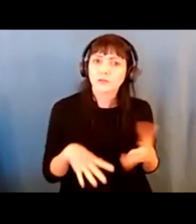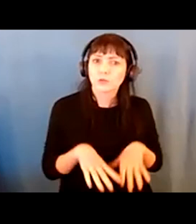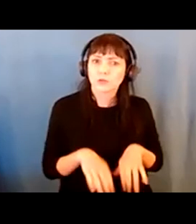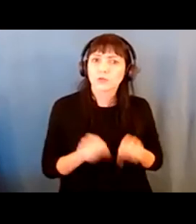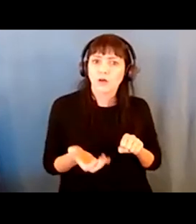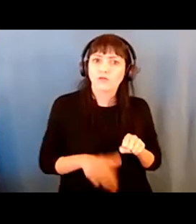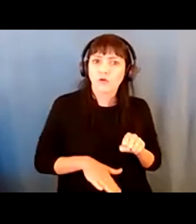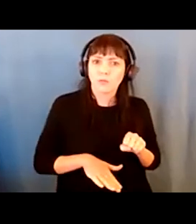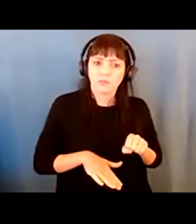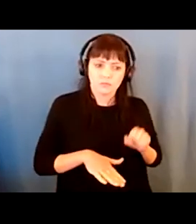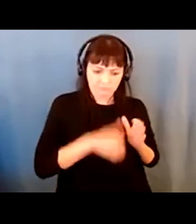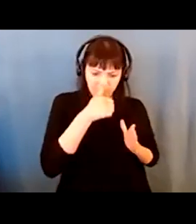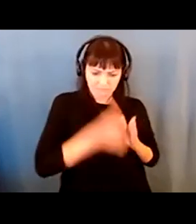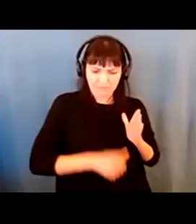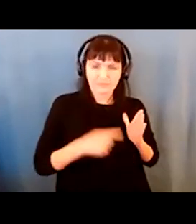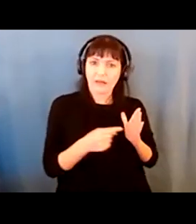part about